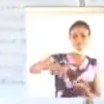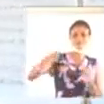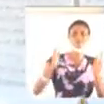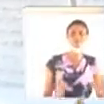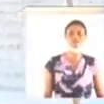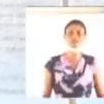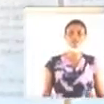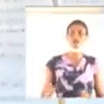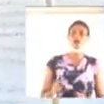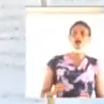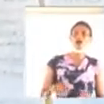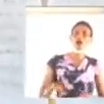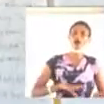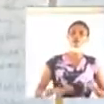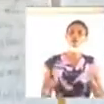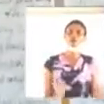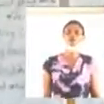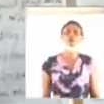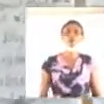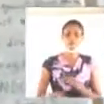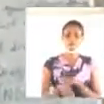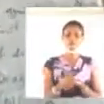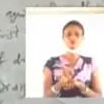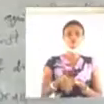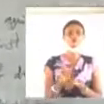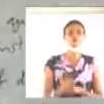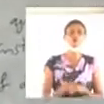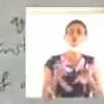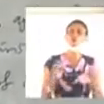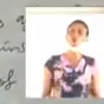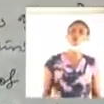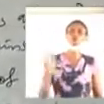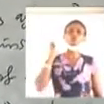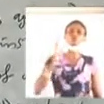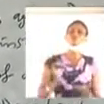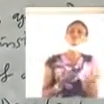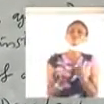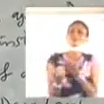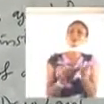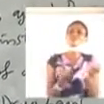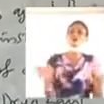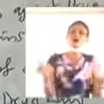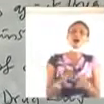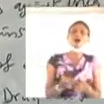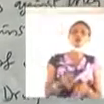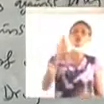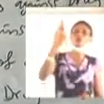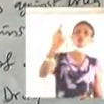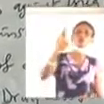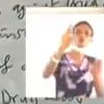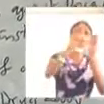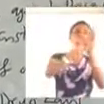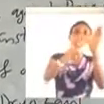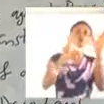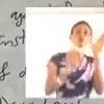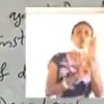celebrities, musicians, actors, actresses, footballers should serve as role models